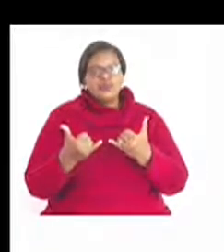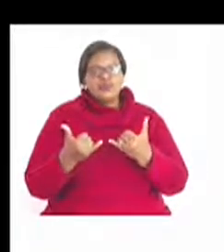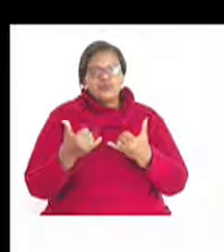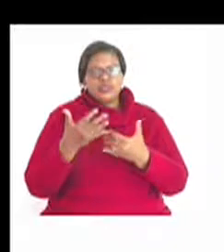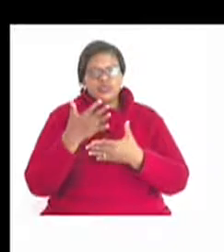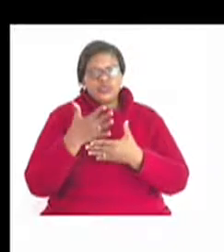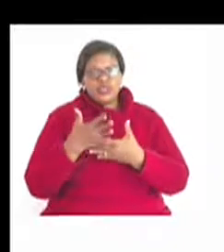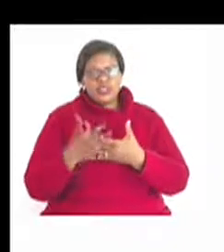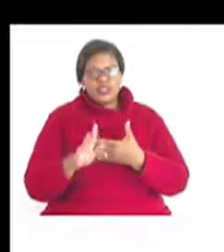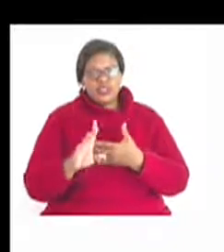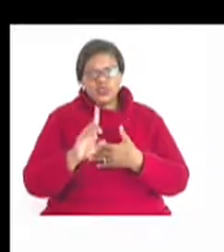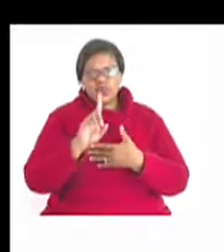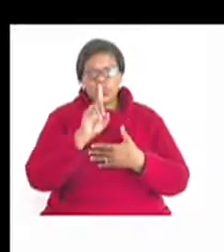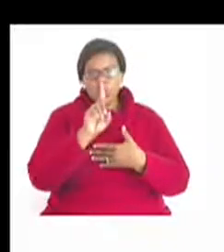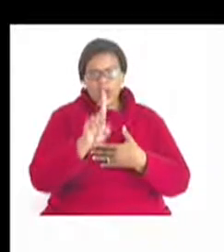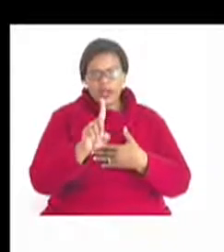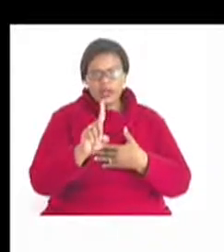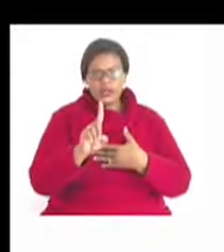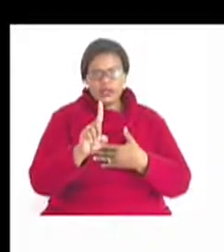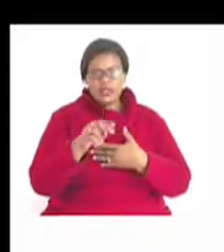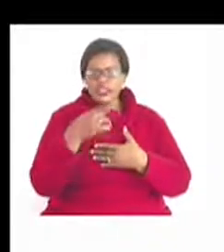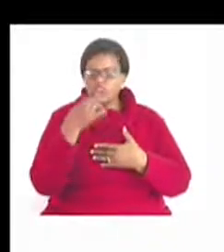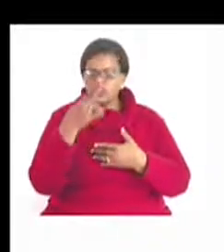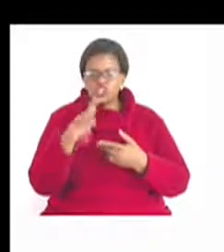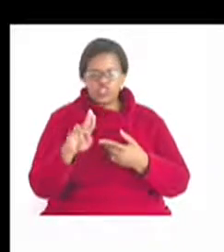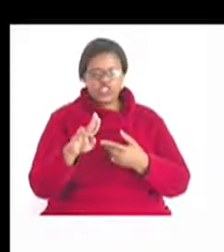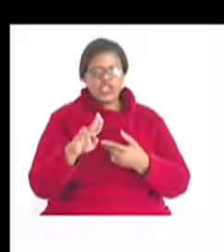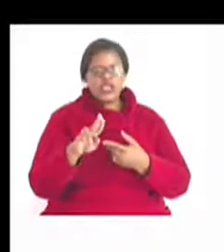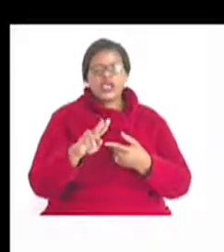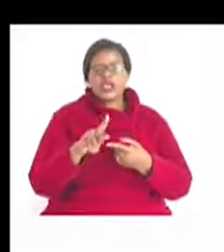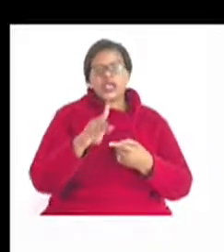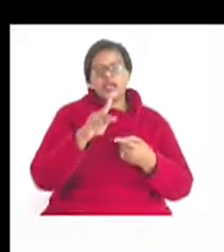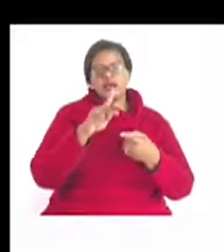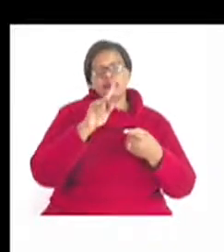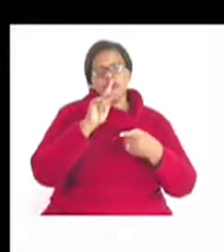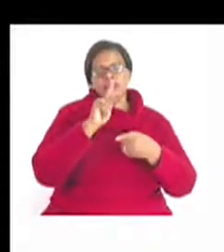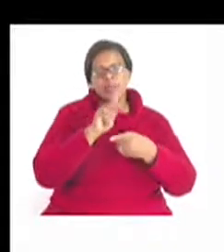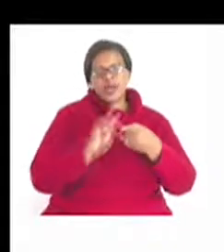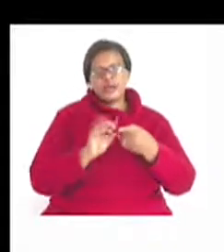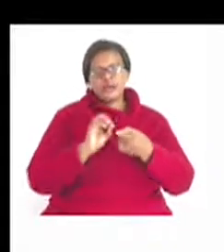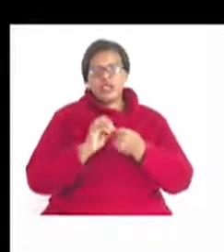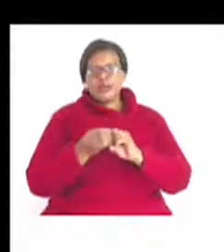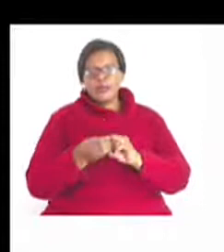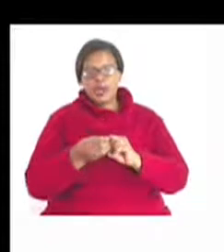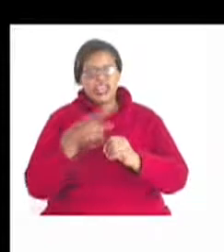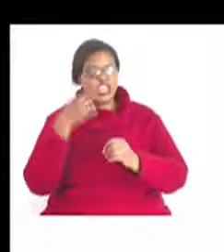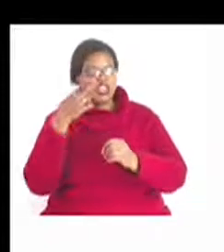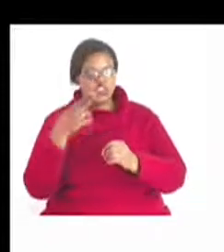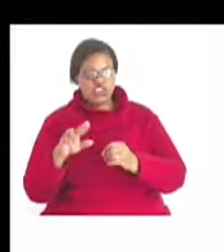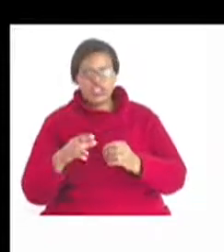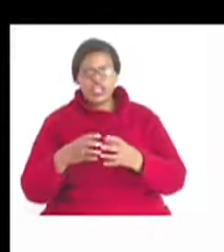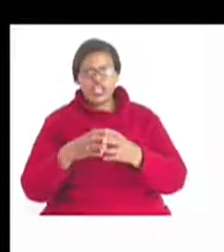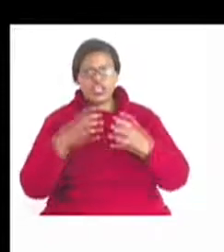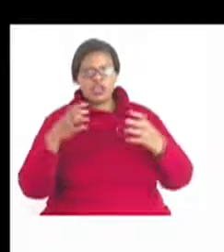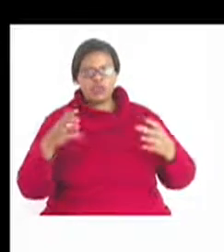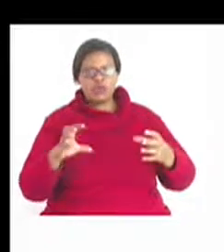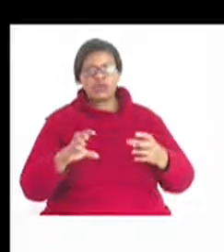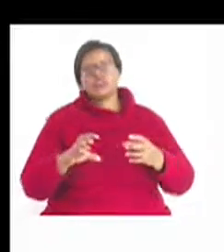1 is not a prime number, nor is it a composite number. Alright?